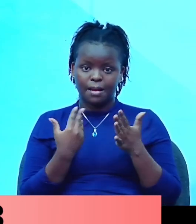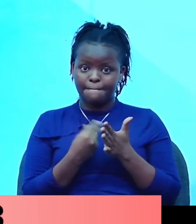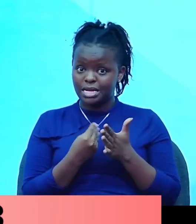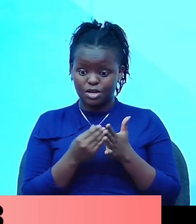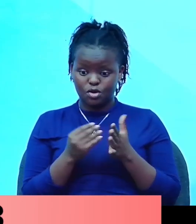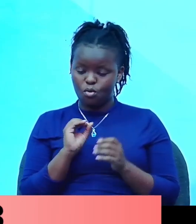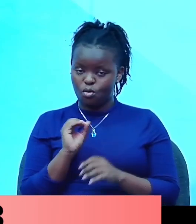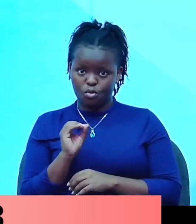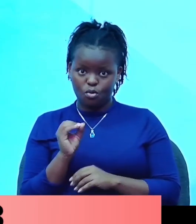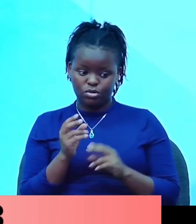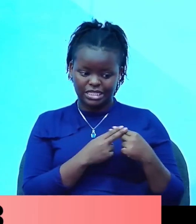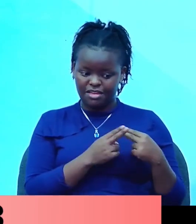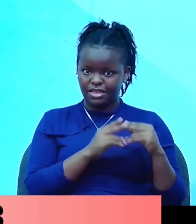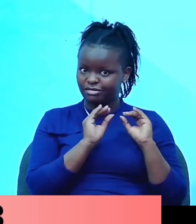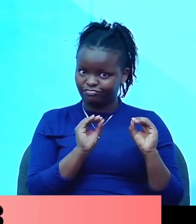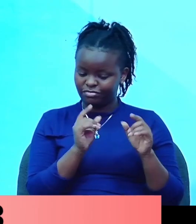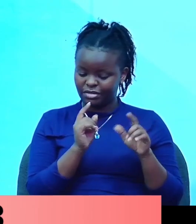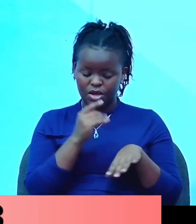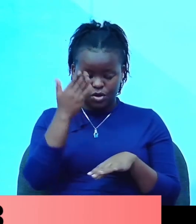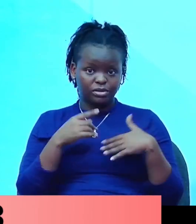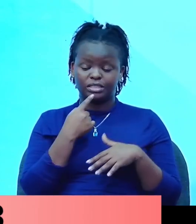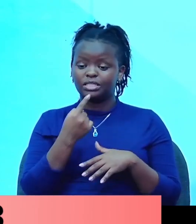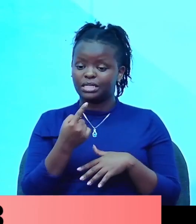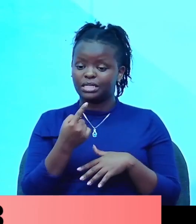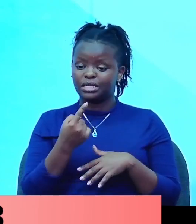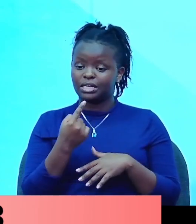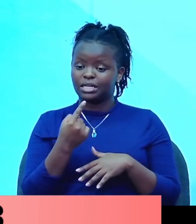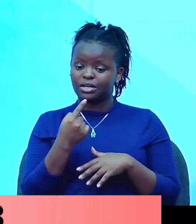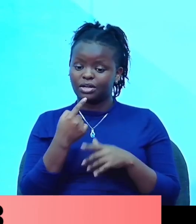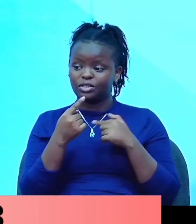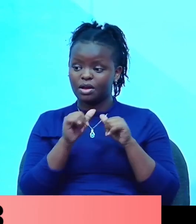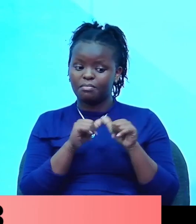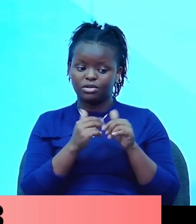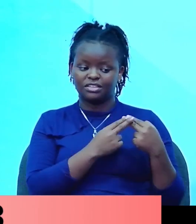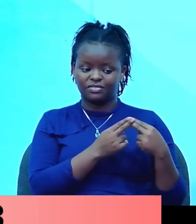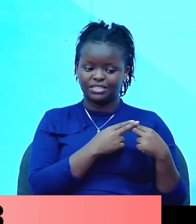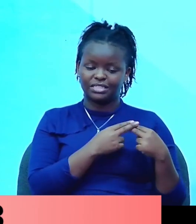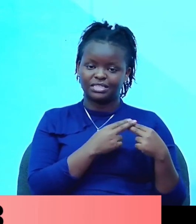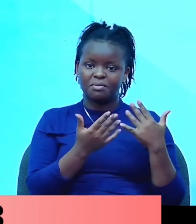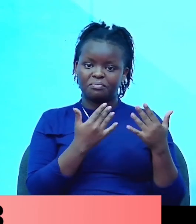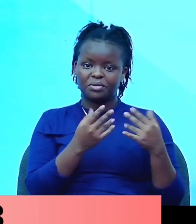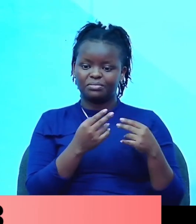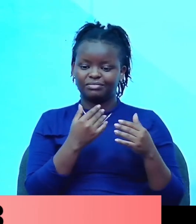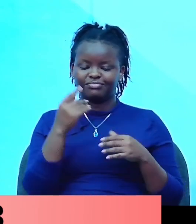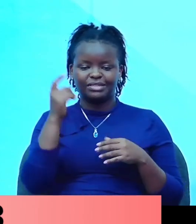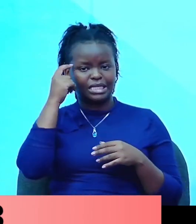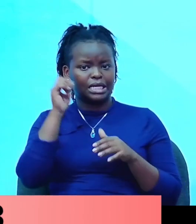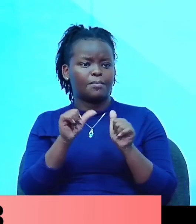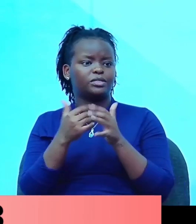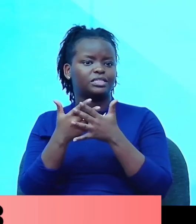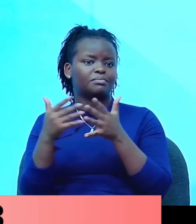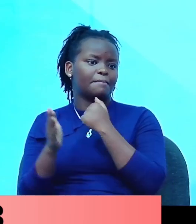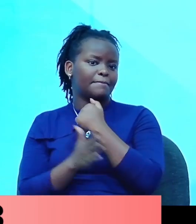talking, people, when you talk about savings, they're thinking about big large sums of money. It would have even been a buffer to